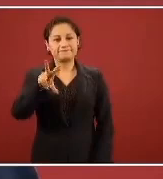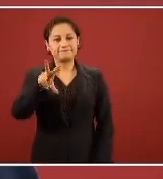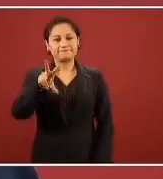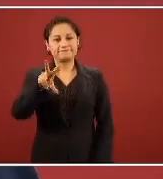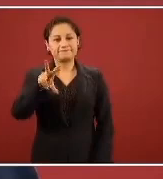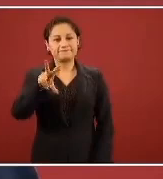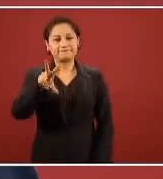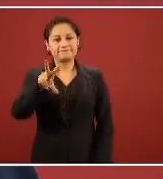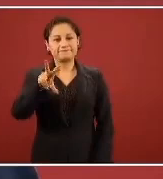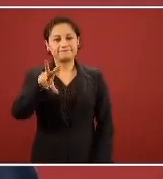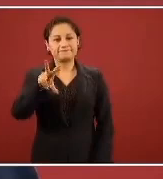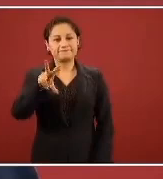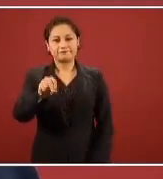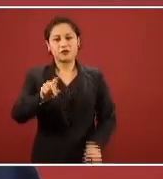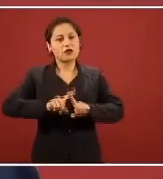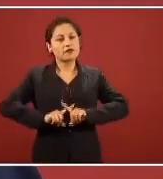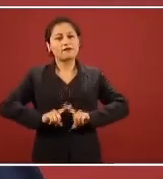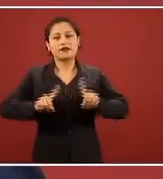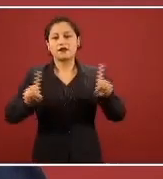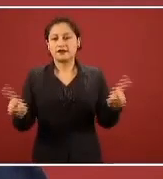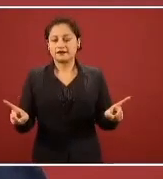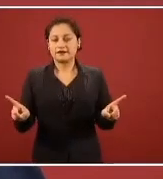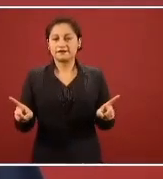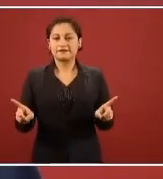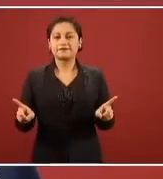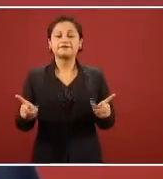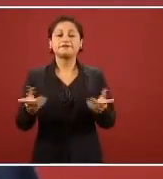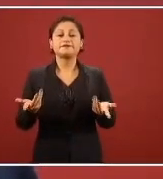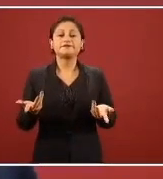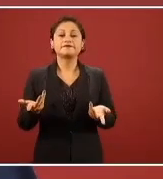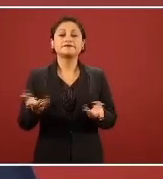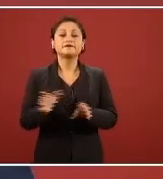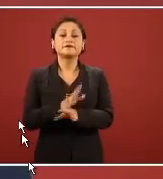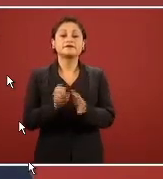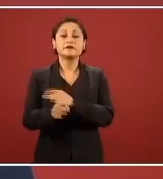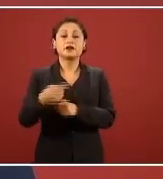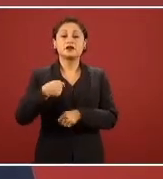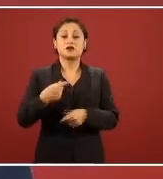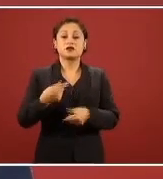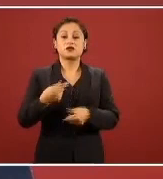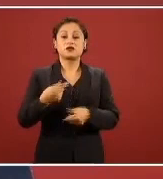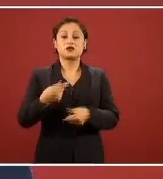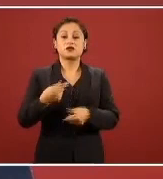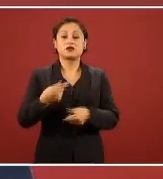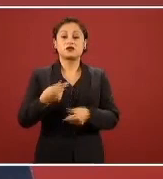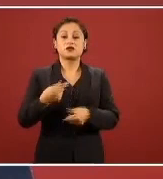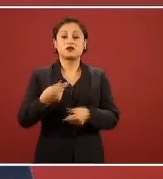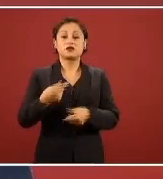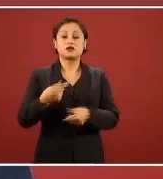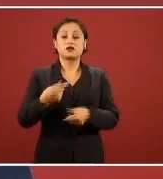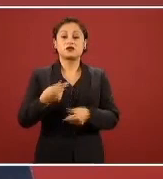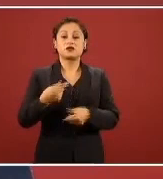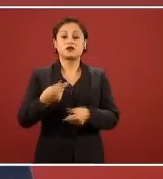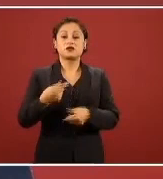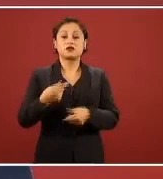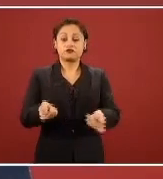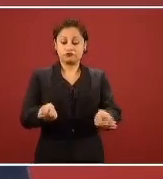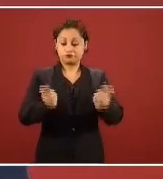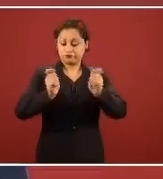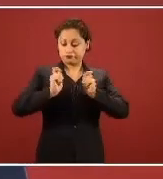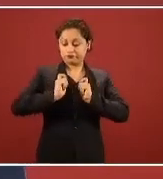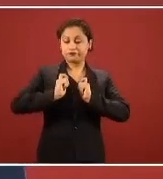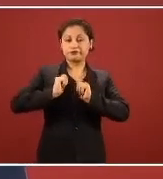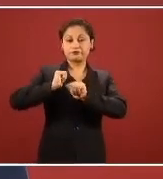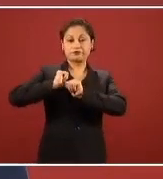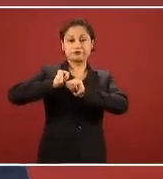a position in government, una responsabilidad, and to have a responsibility, el